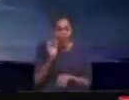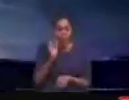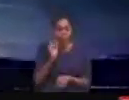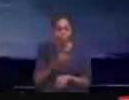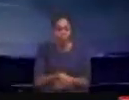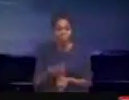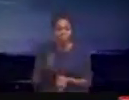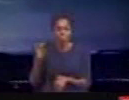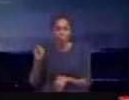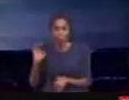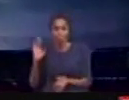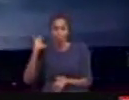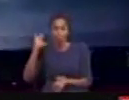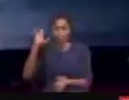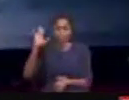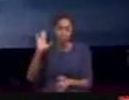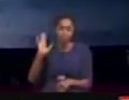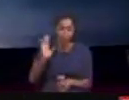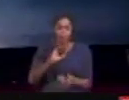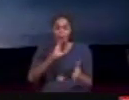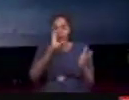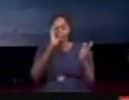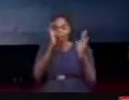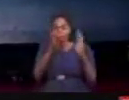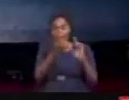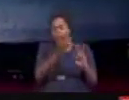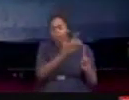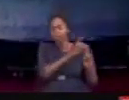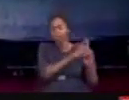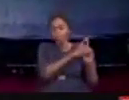overcome by your presence,